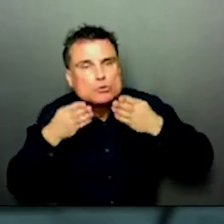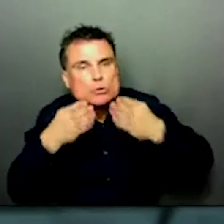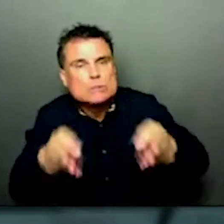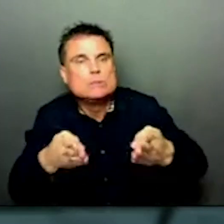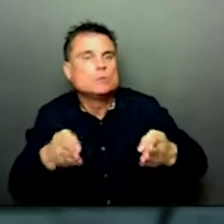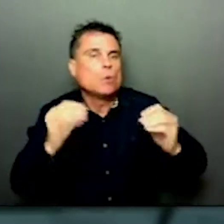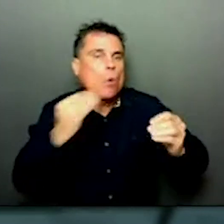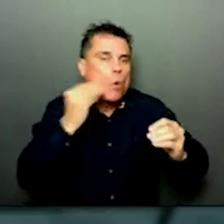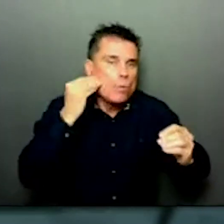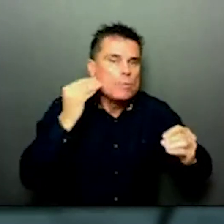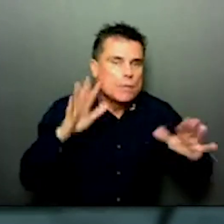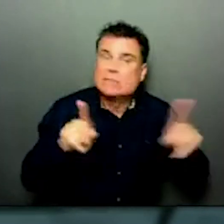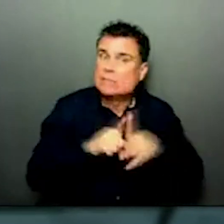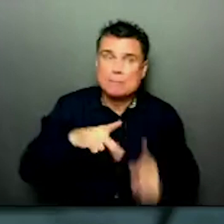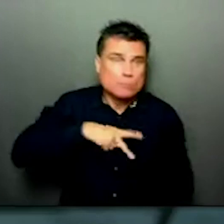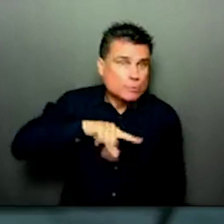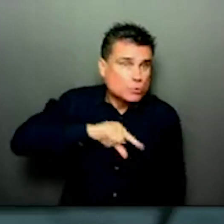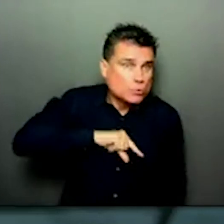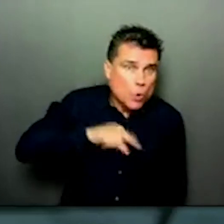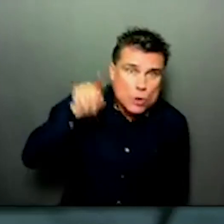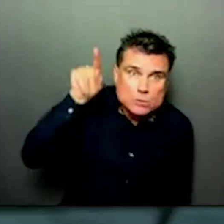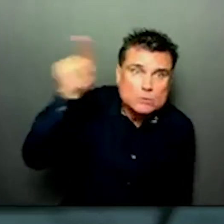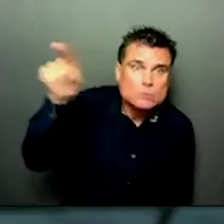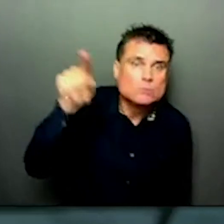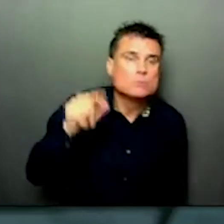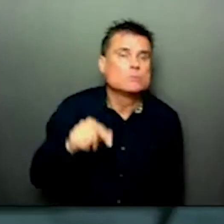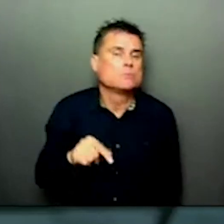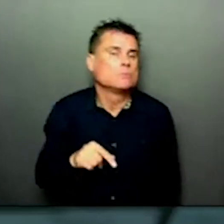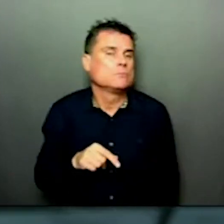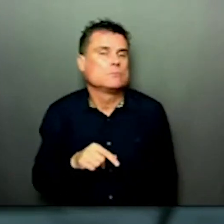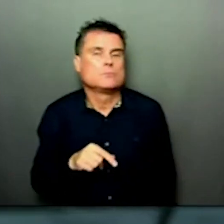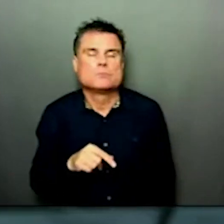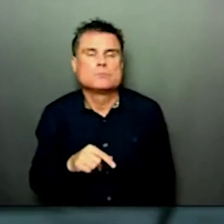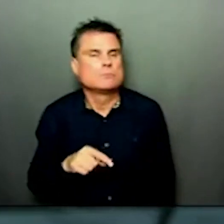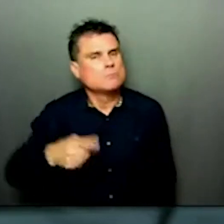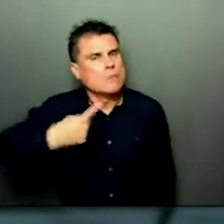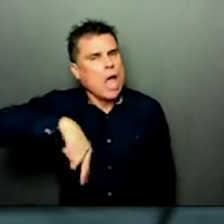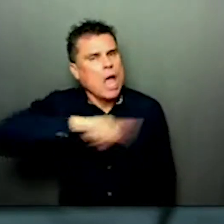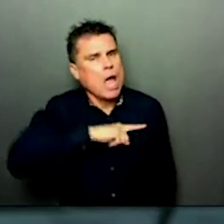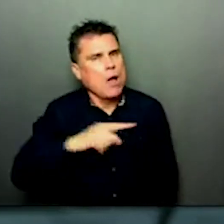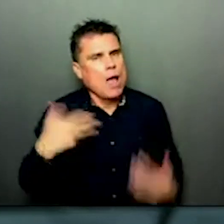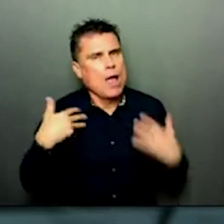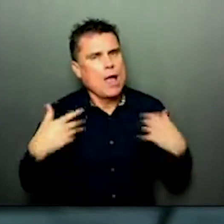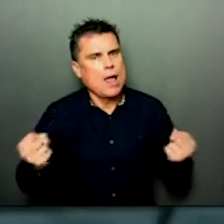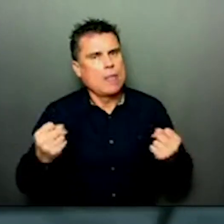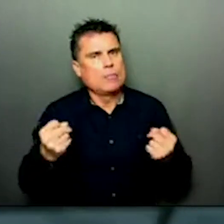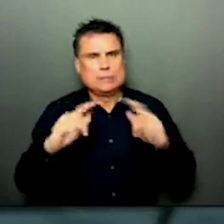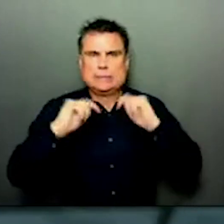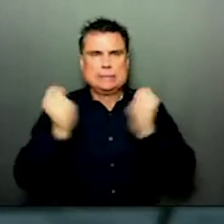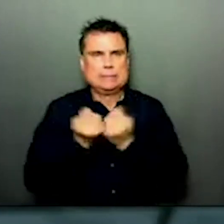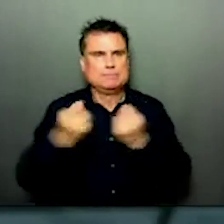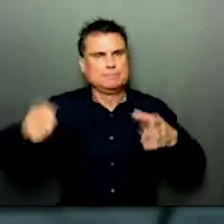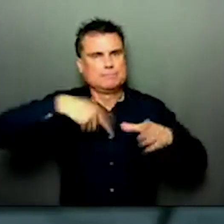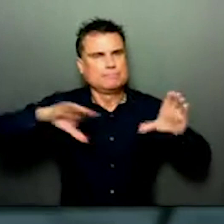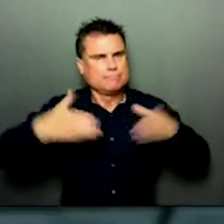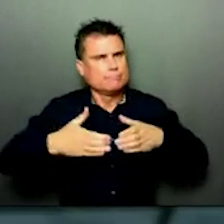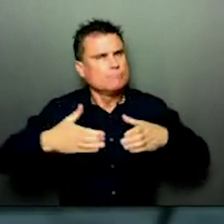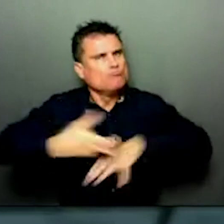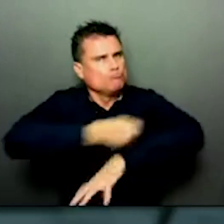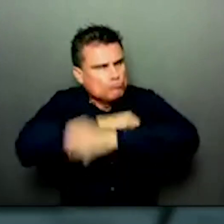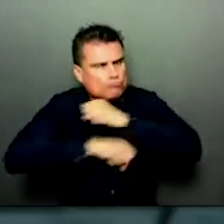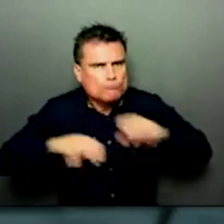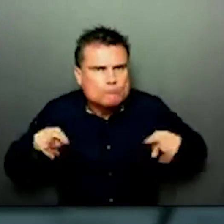We've got proactive surveillance going on. I don't have the numbers in front of me, but they are reported in the